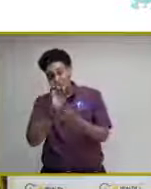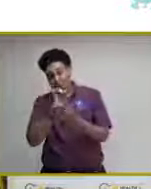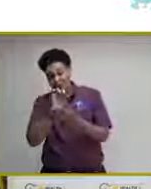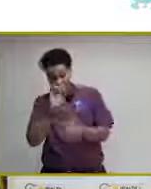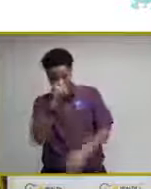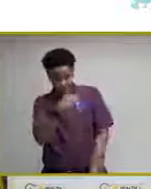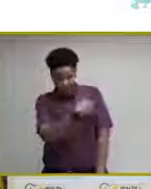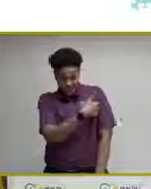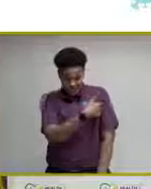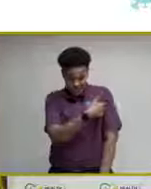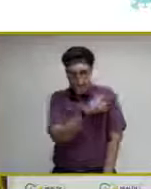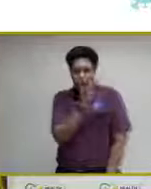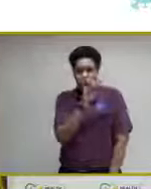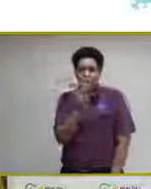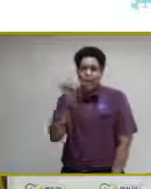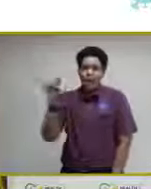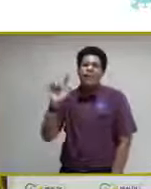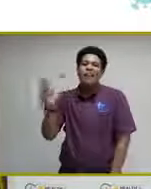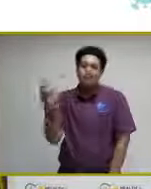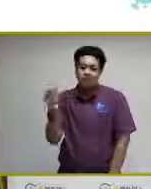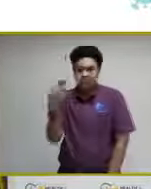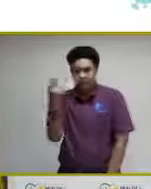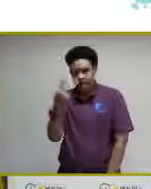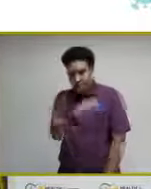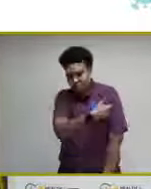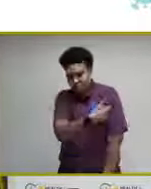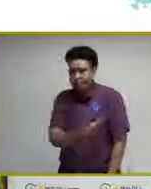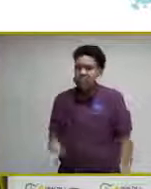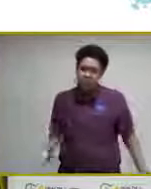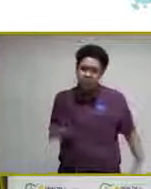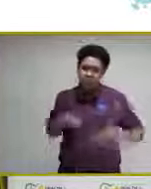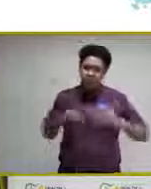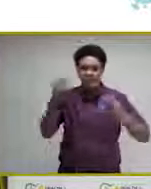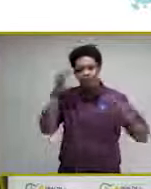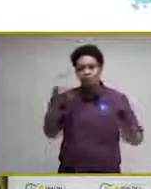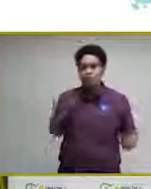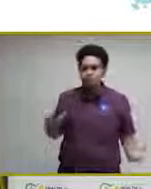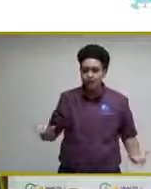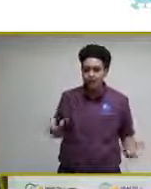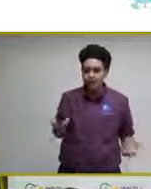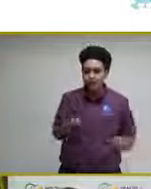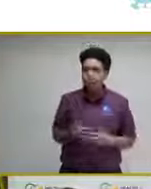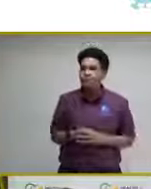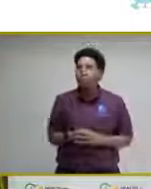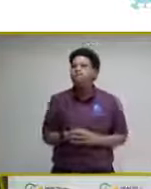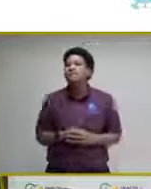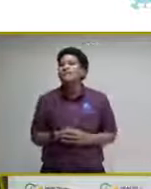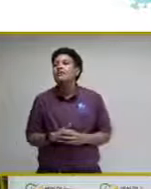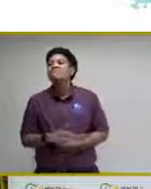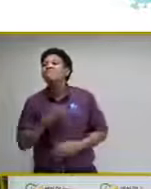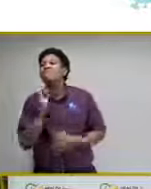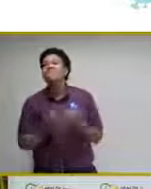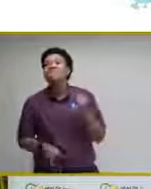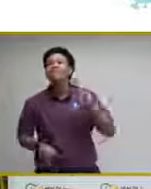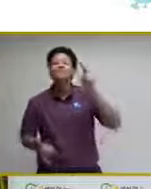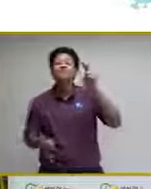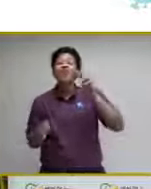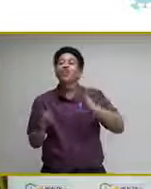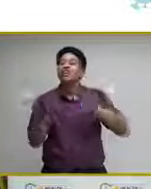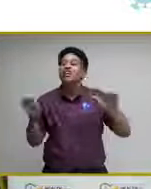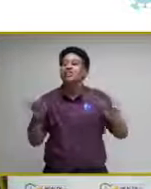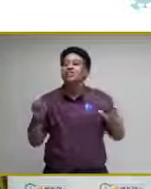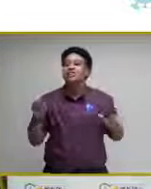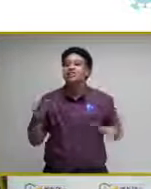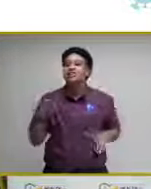after the 4 dose, based on the information that we have. And then finally, our phase